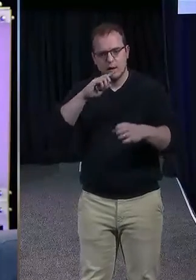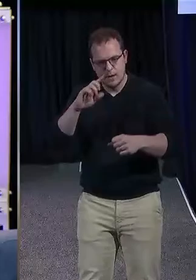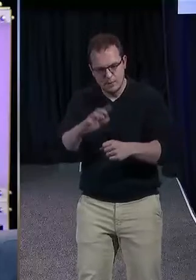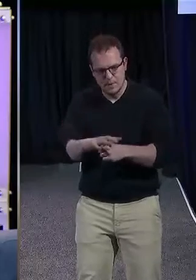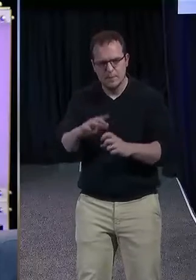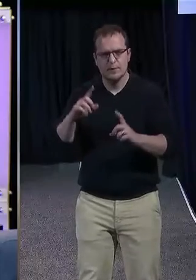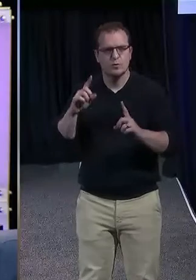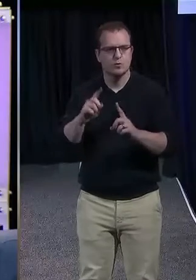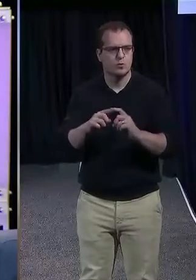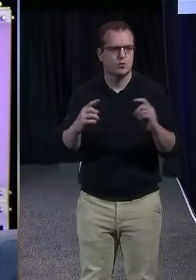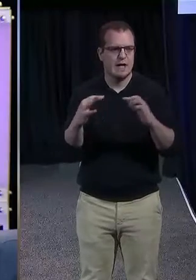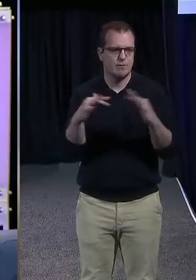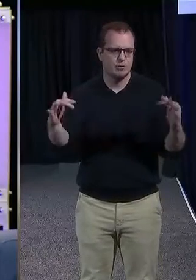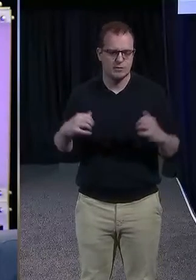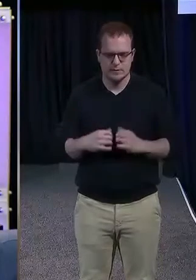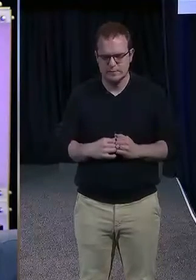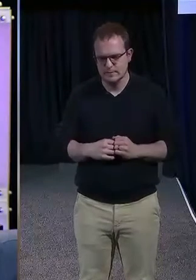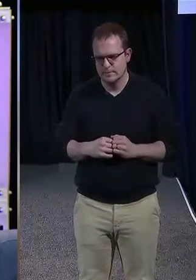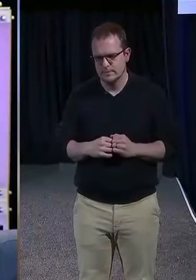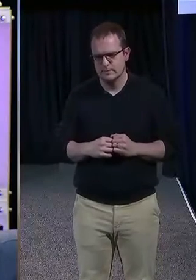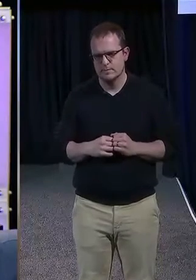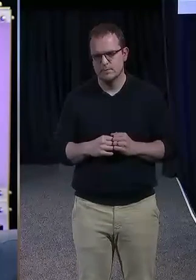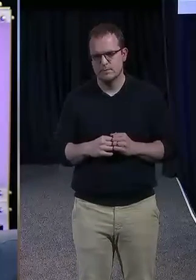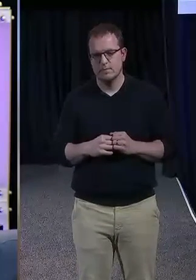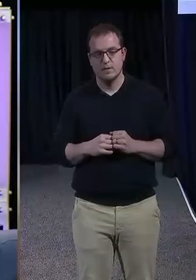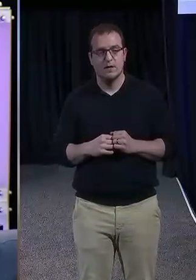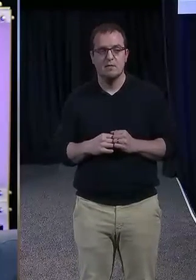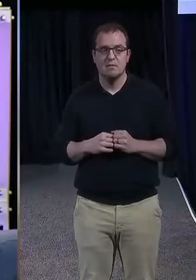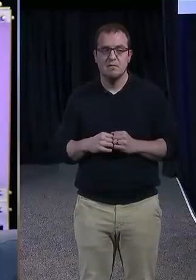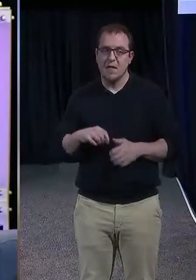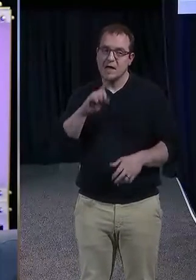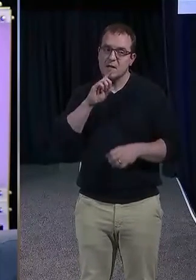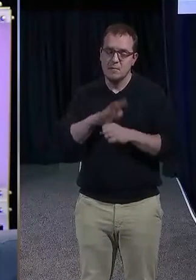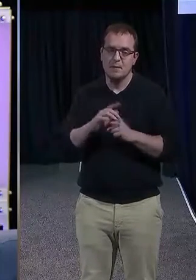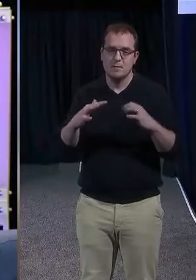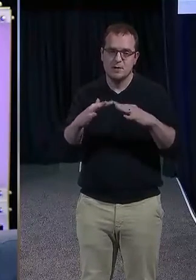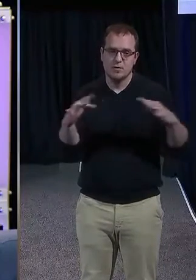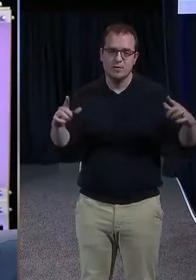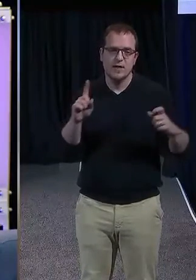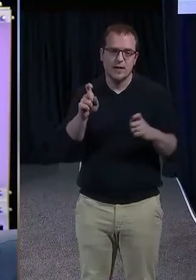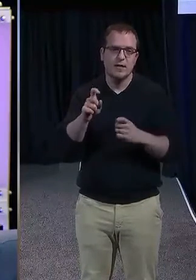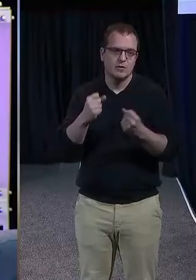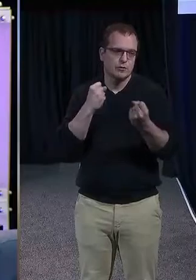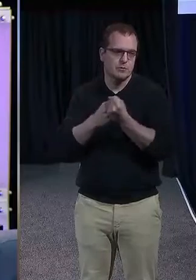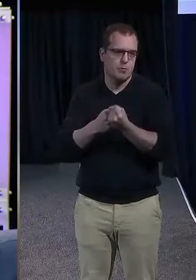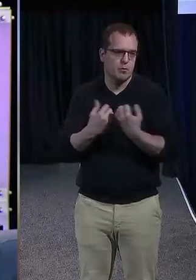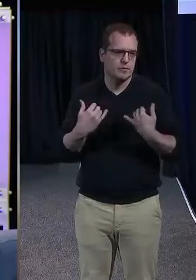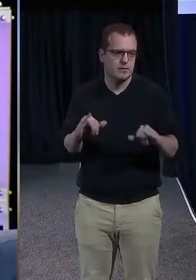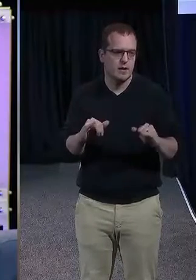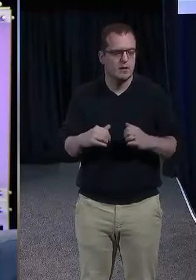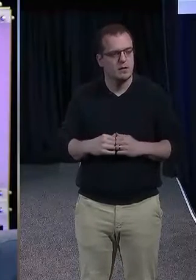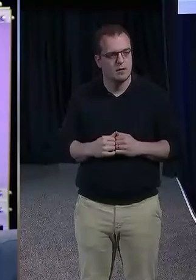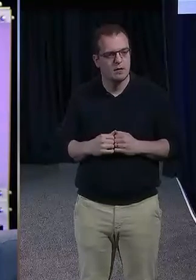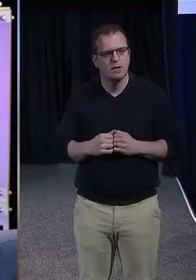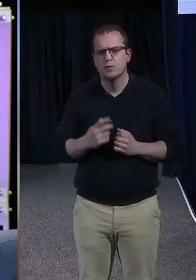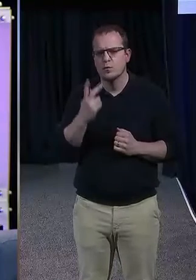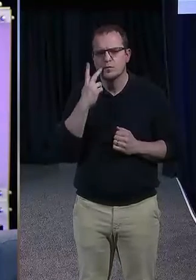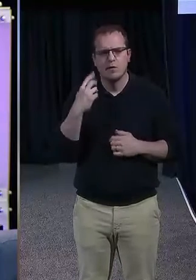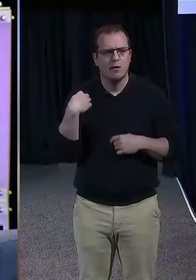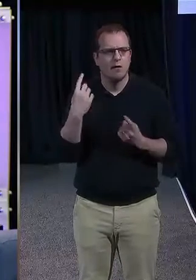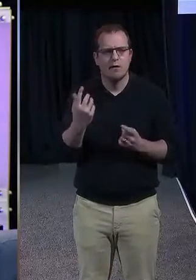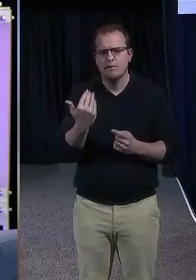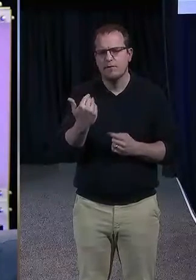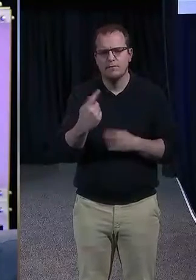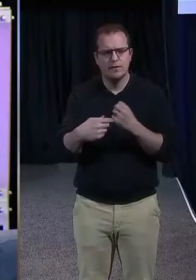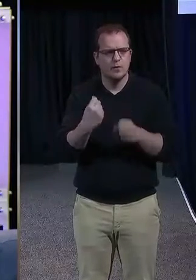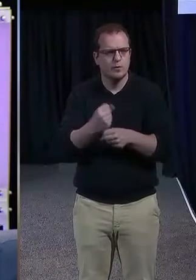diversity, ought to live into that commitment to diversity. We saw in the last 15 years